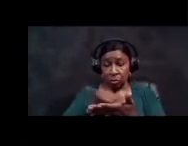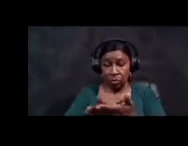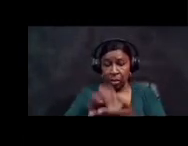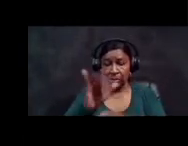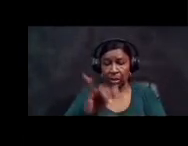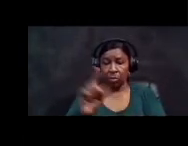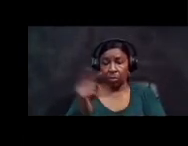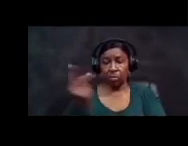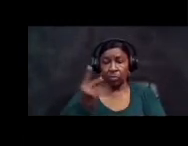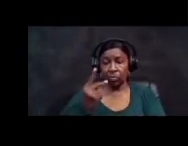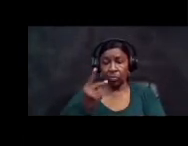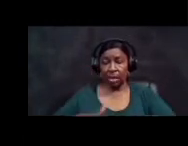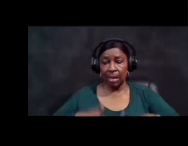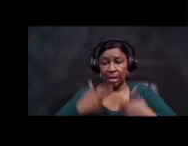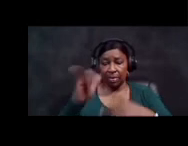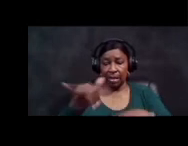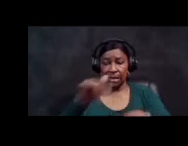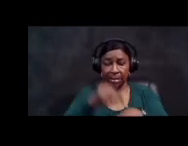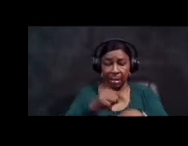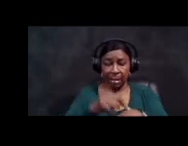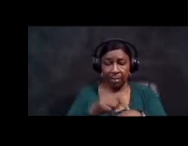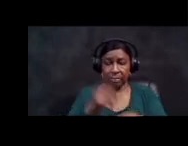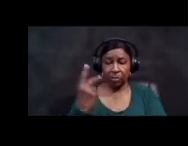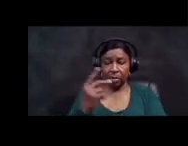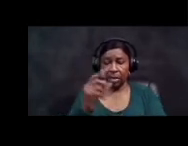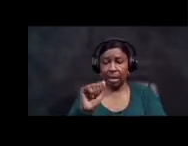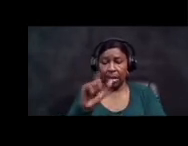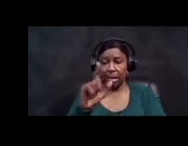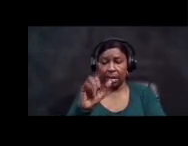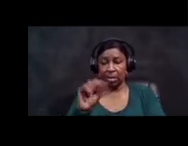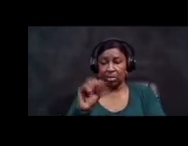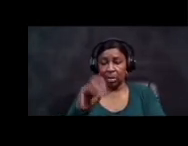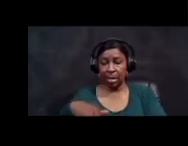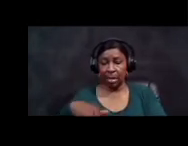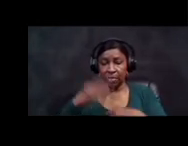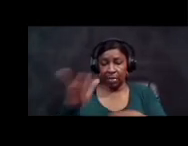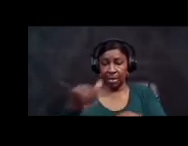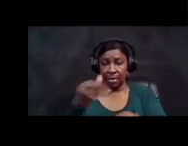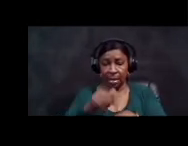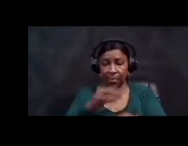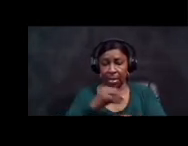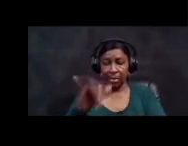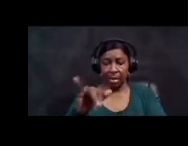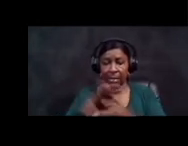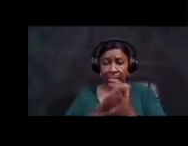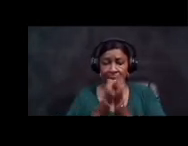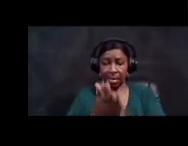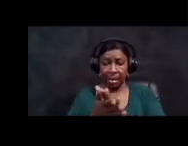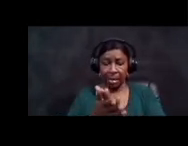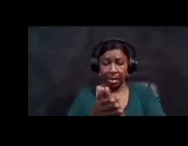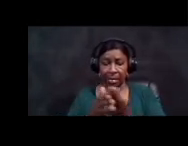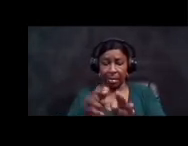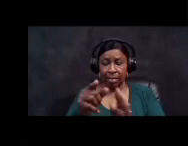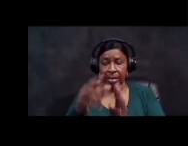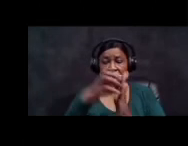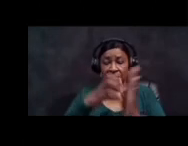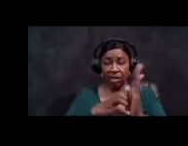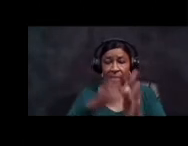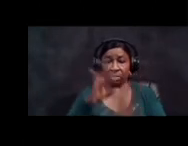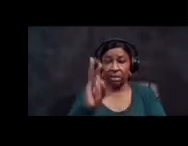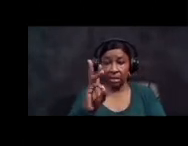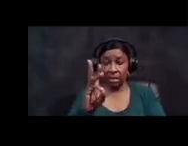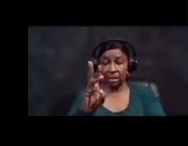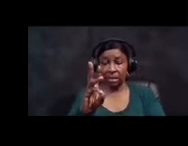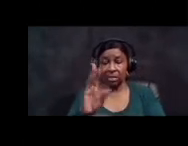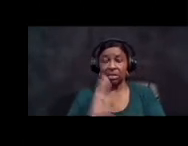both living at the time. Alison and I were both living at the time. And that became the impetus of chapter six of our